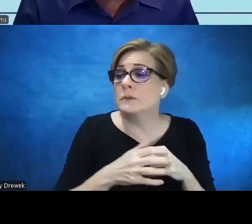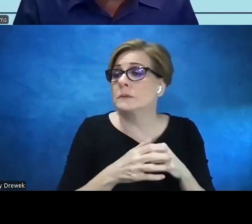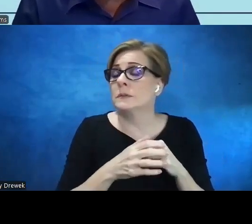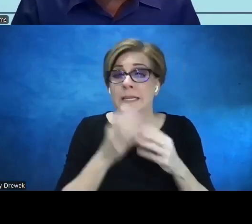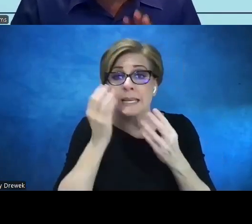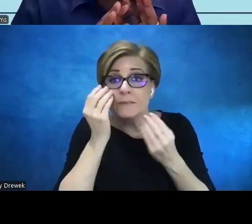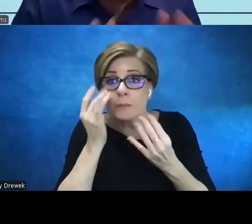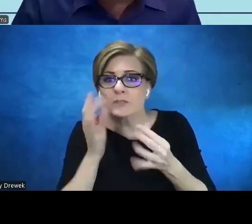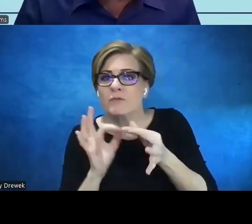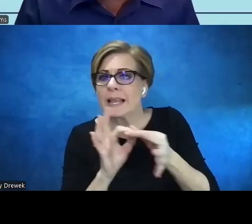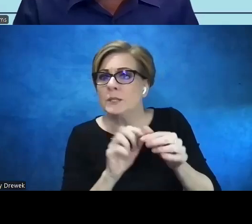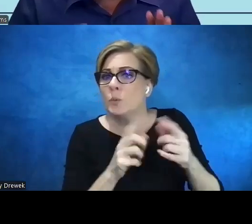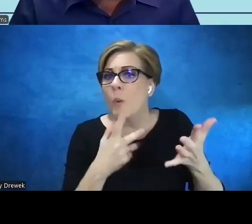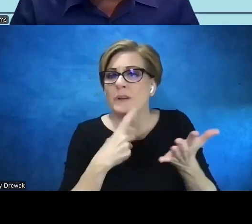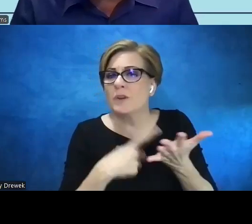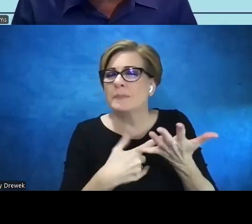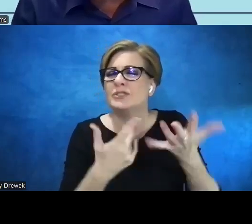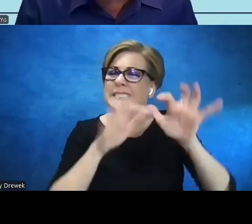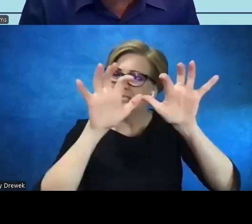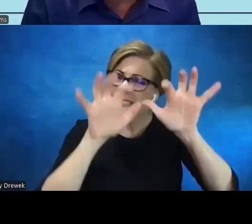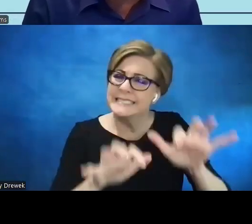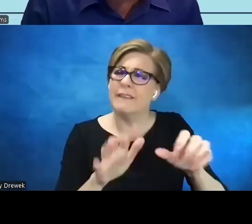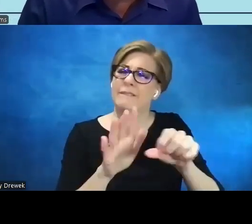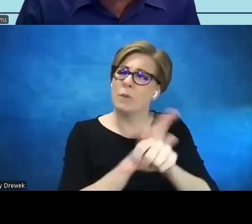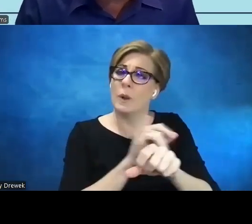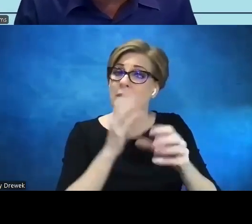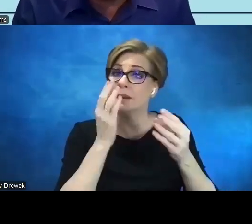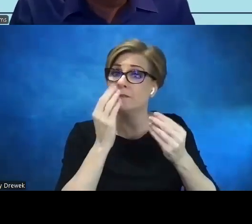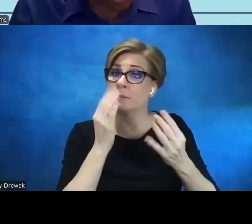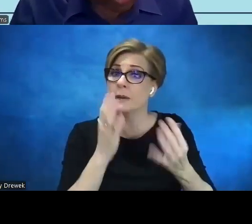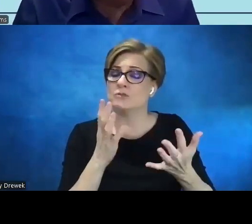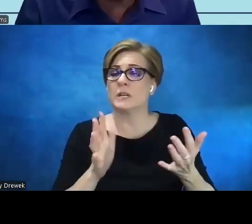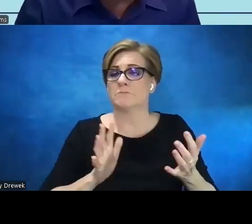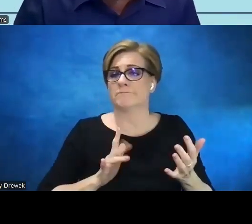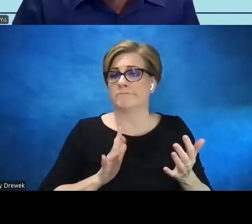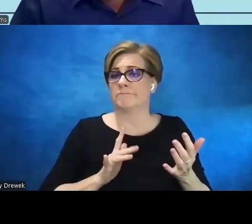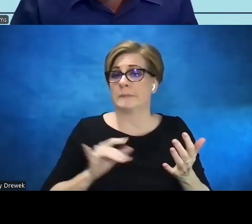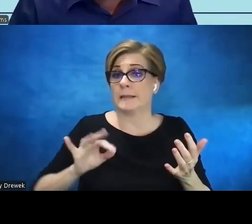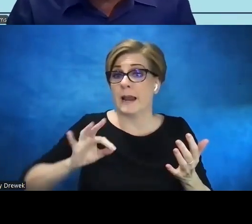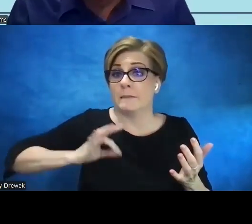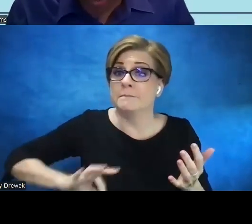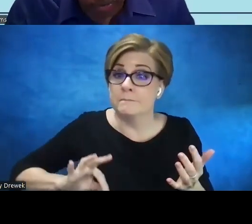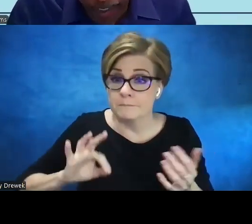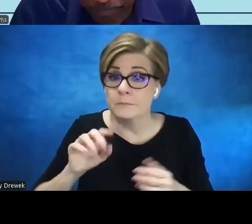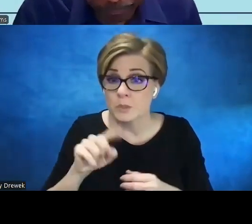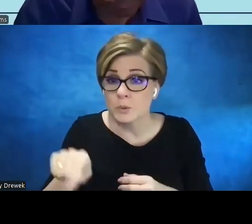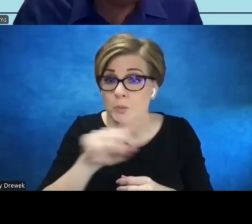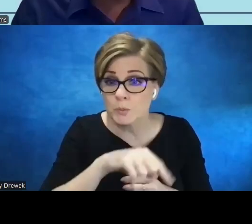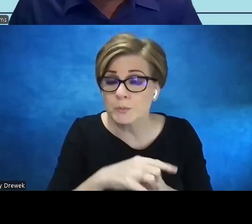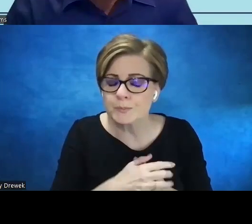So it is chock full of information that can be extremely helpful and very useful for